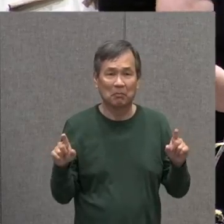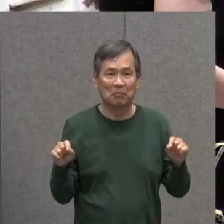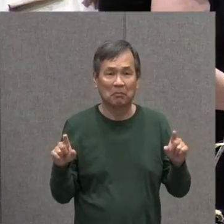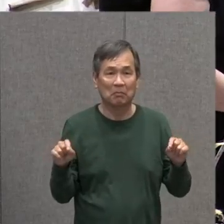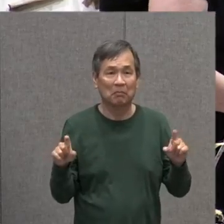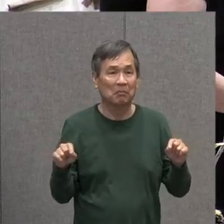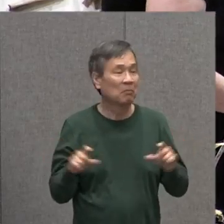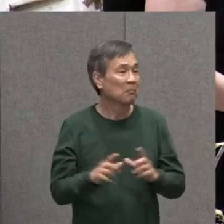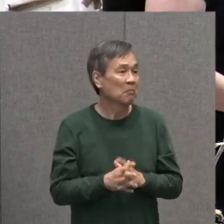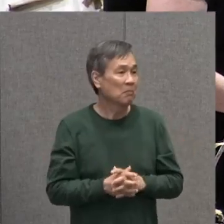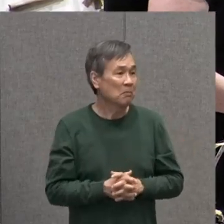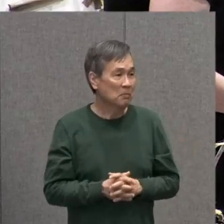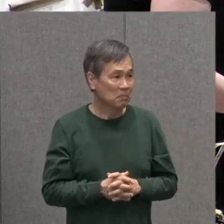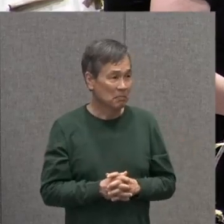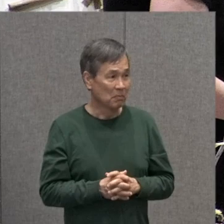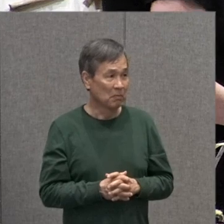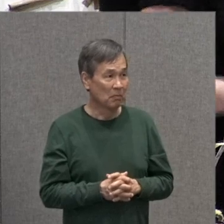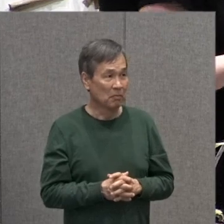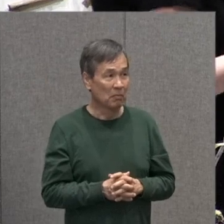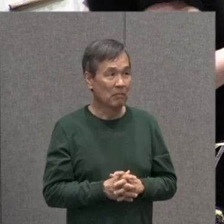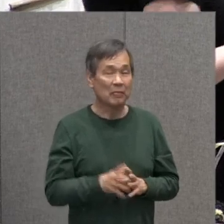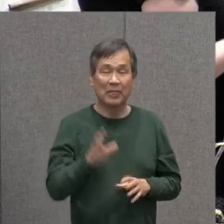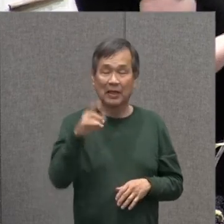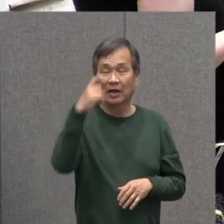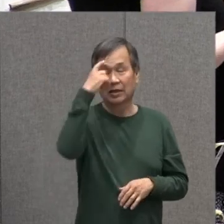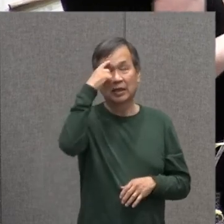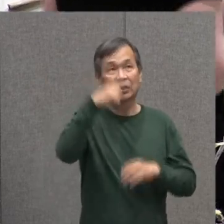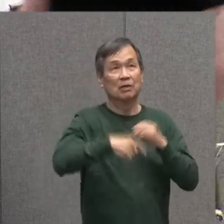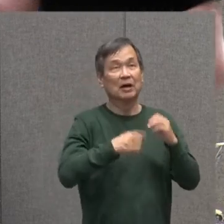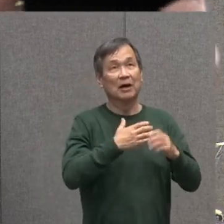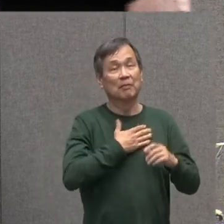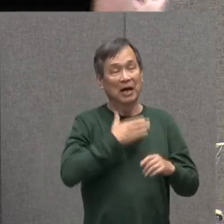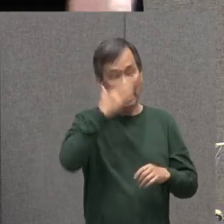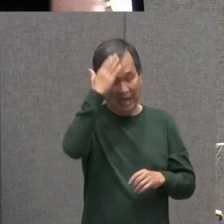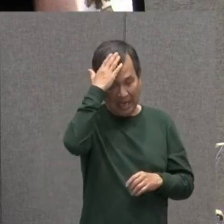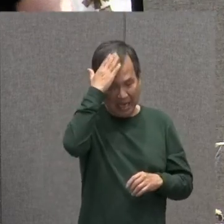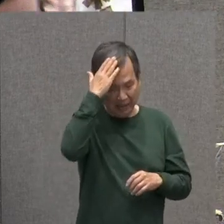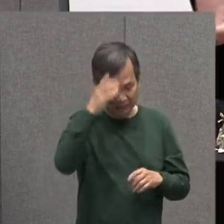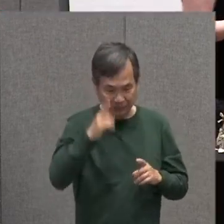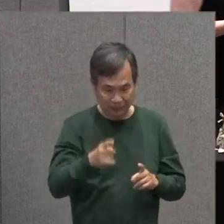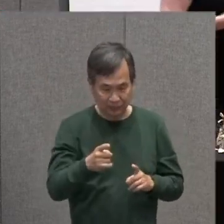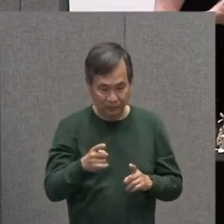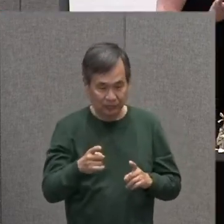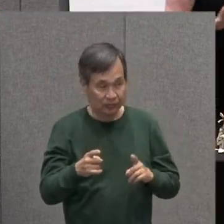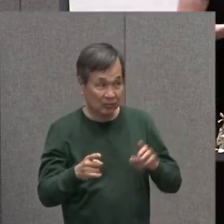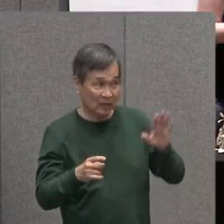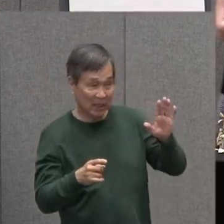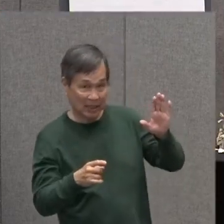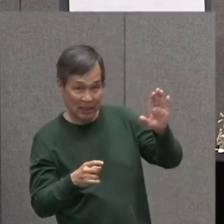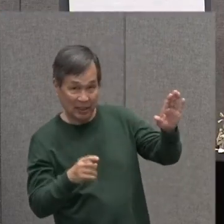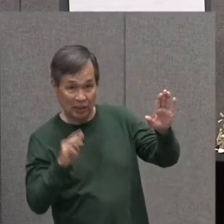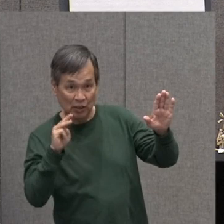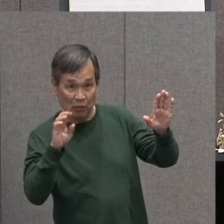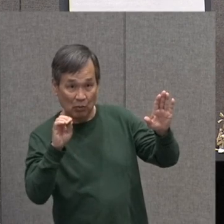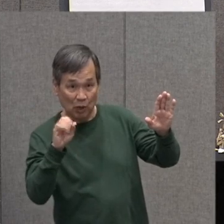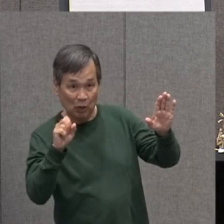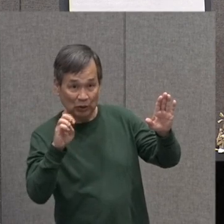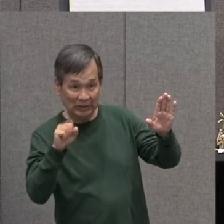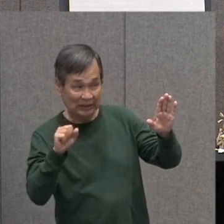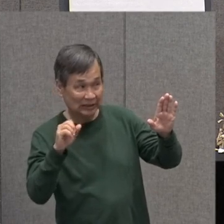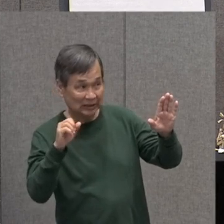think, when I look at my hat compared to the hats that he made, I mean, I kind of get a little